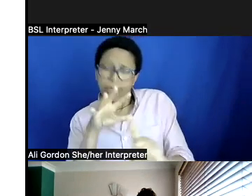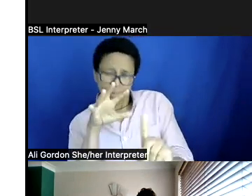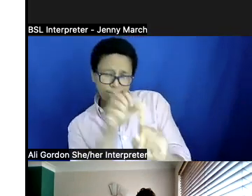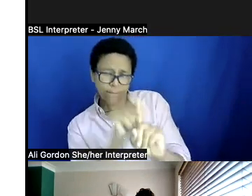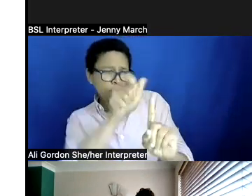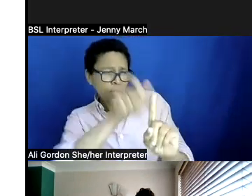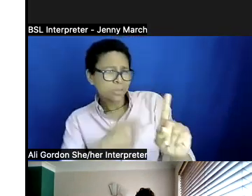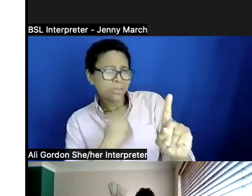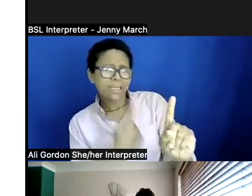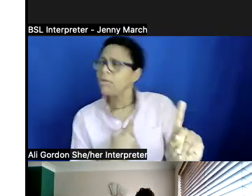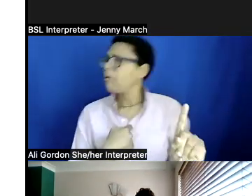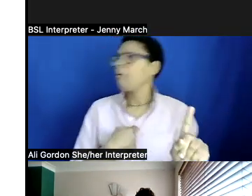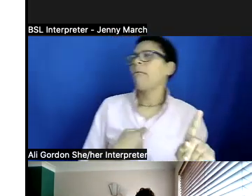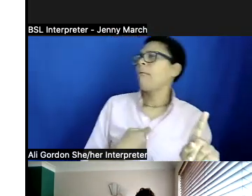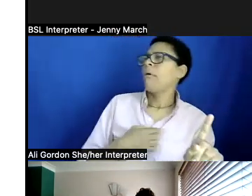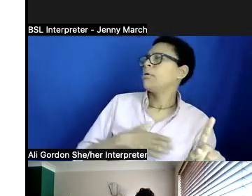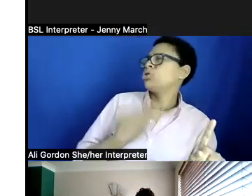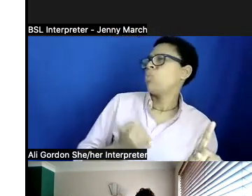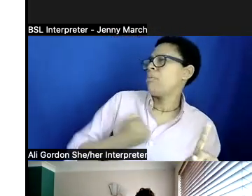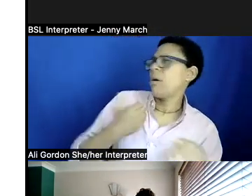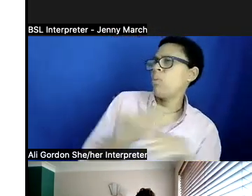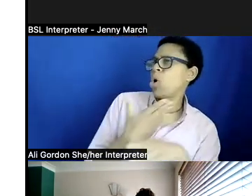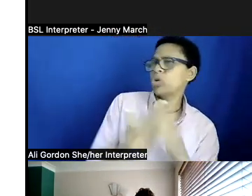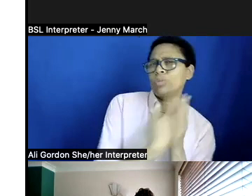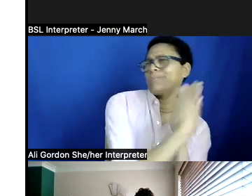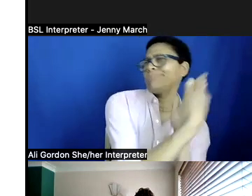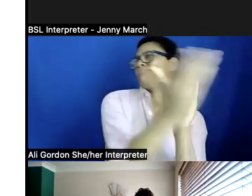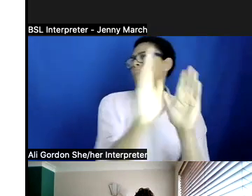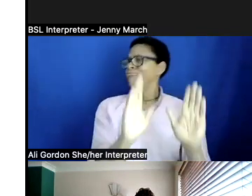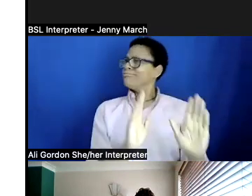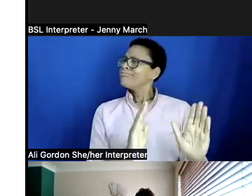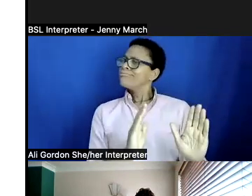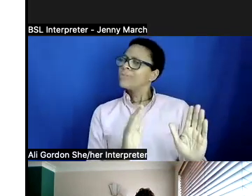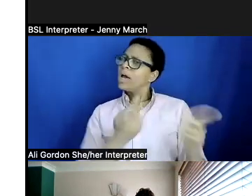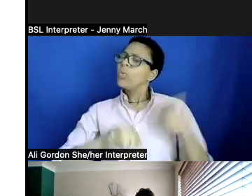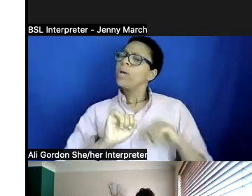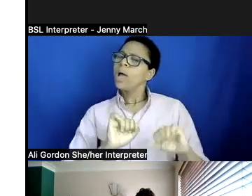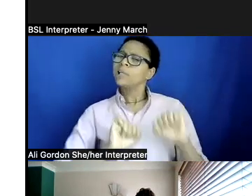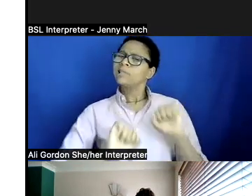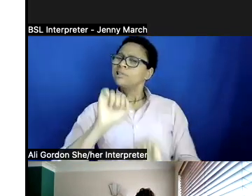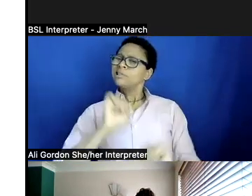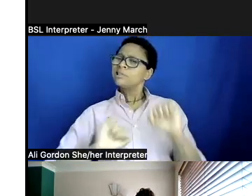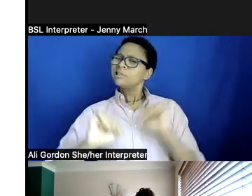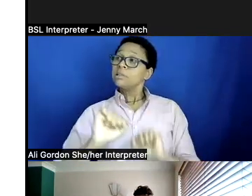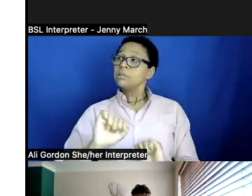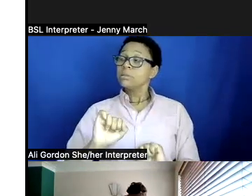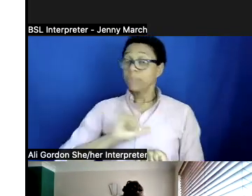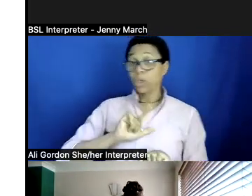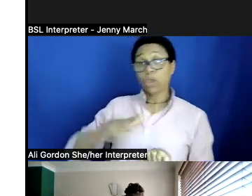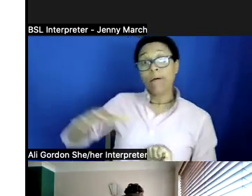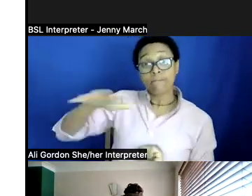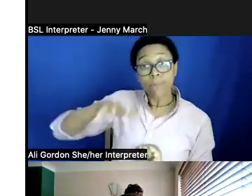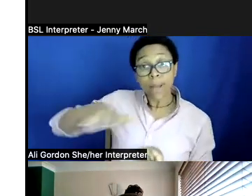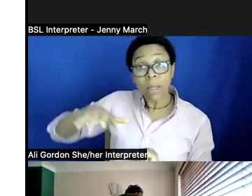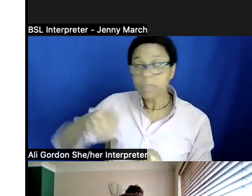to be shown, but then her family gave permission, and that was something that we struggled with a lot with the kind of second round of